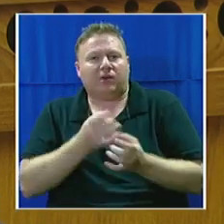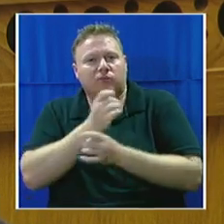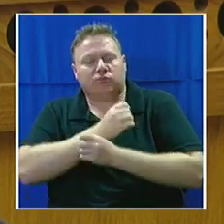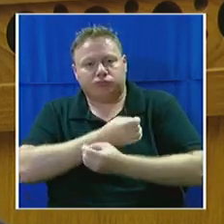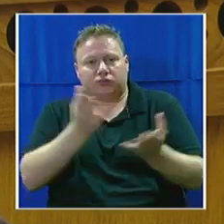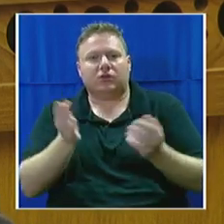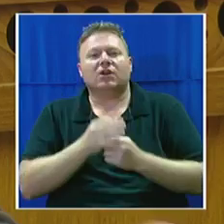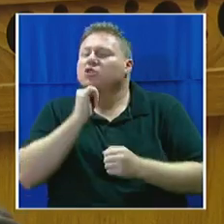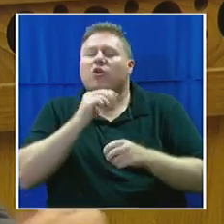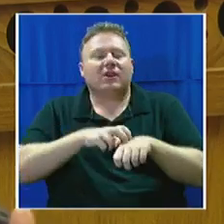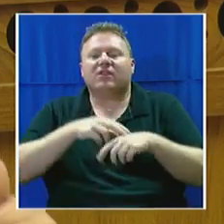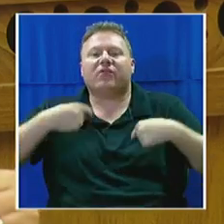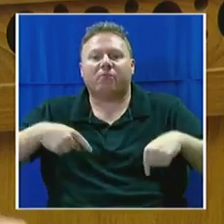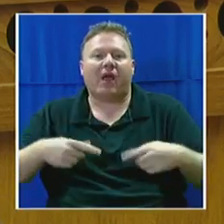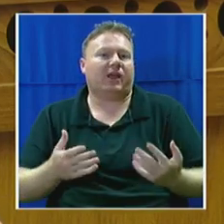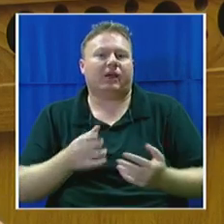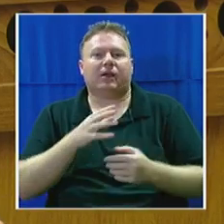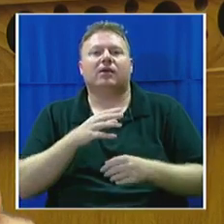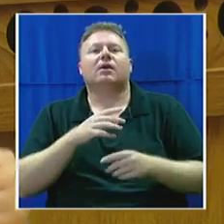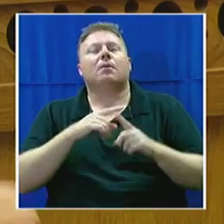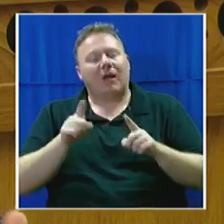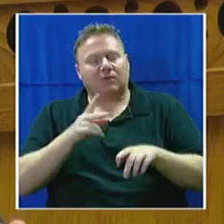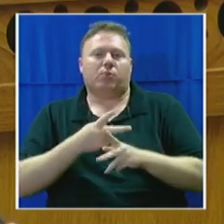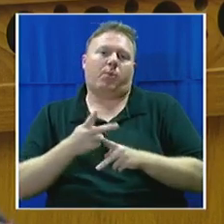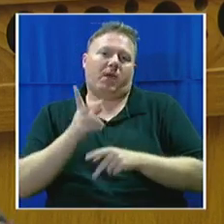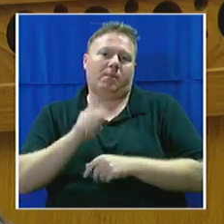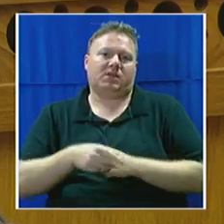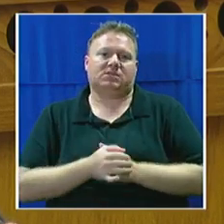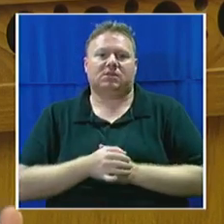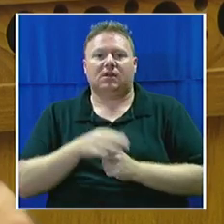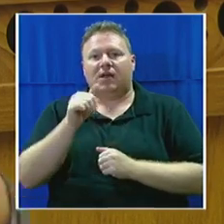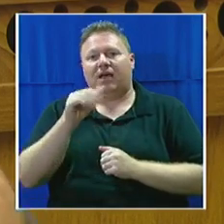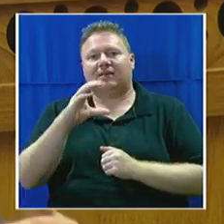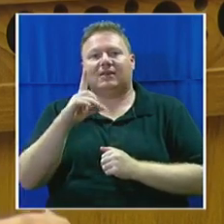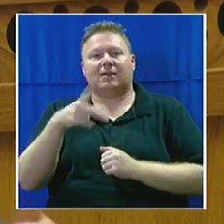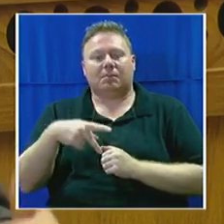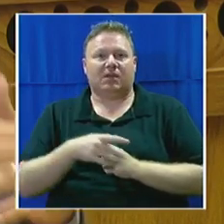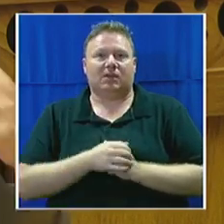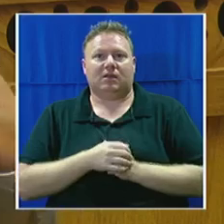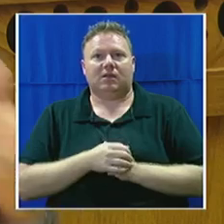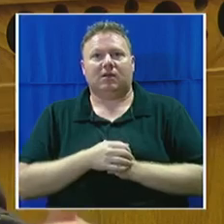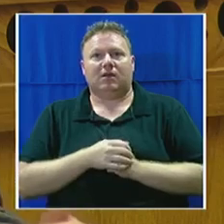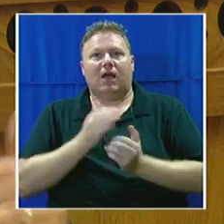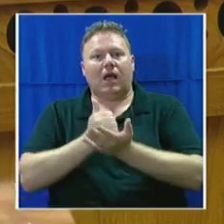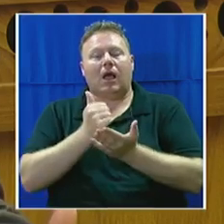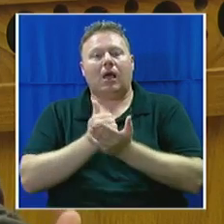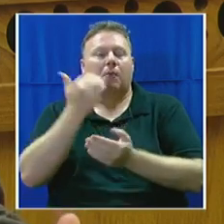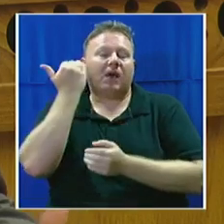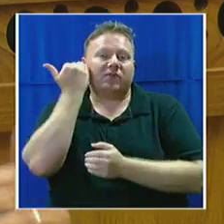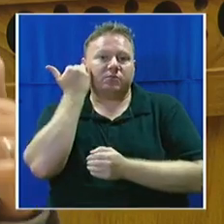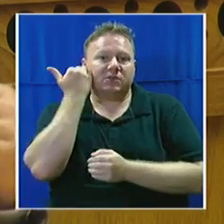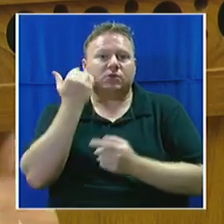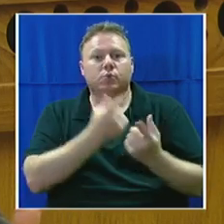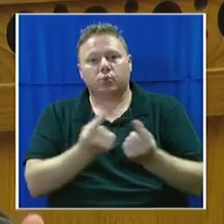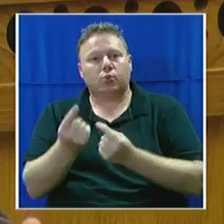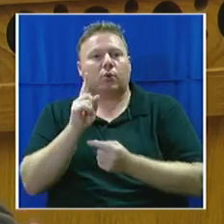need fear or panic, but we must be properly prepared. We from the ACDP side will come alongside government and do whatever is necessary,